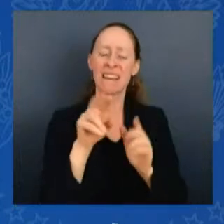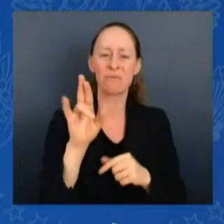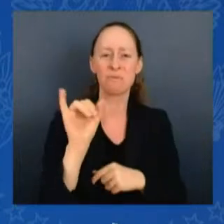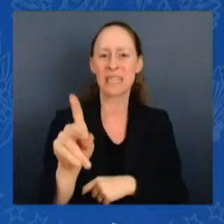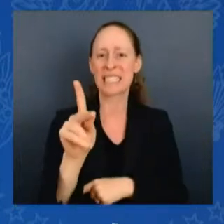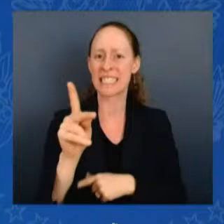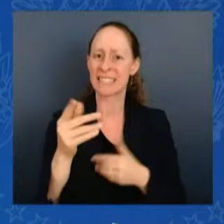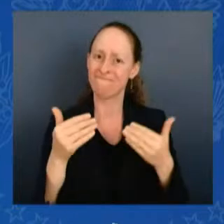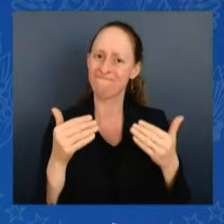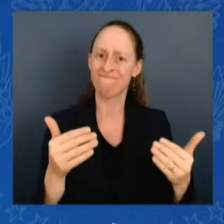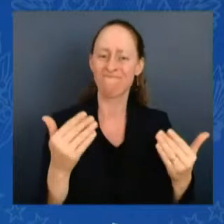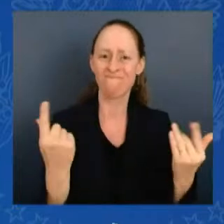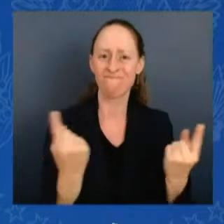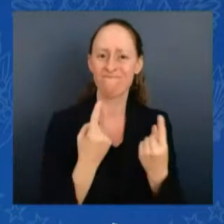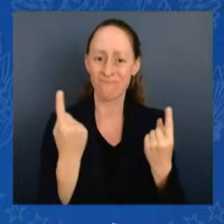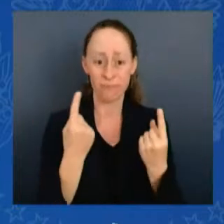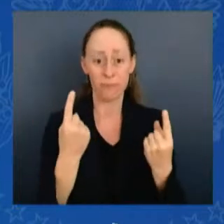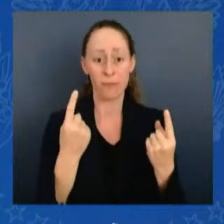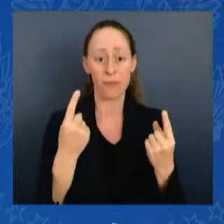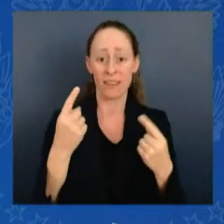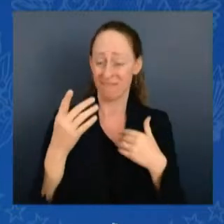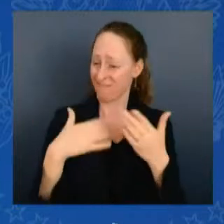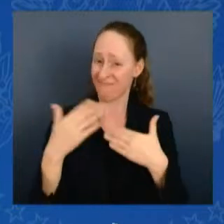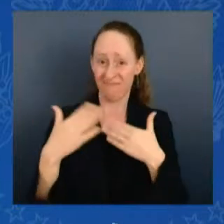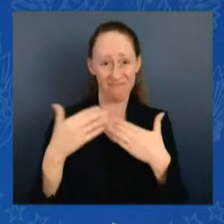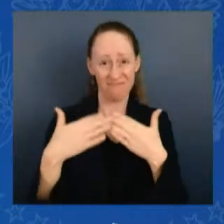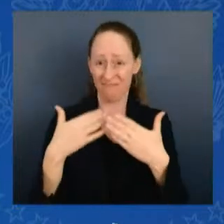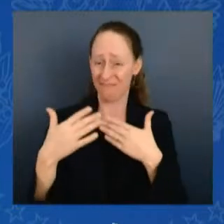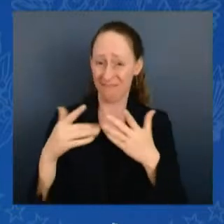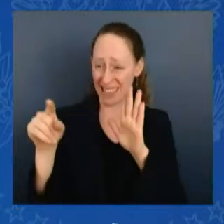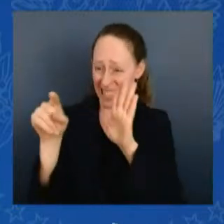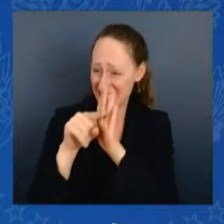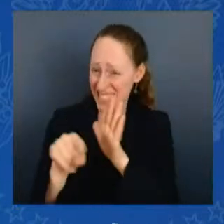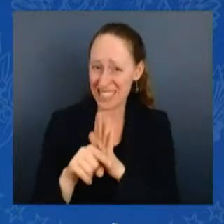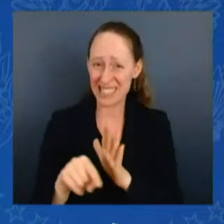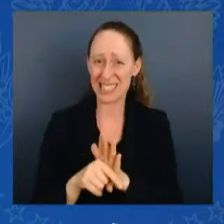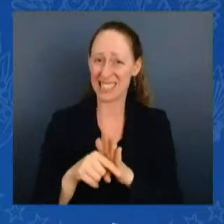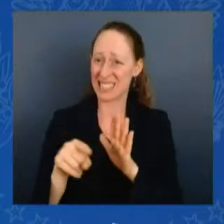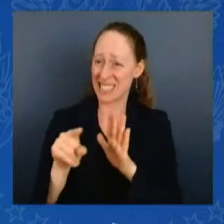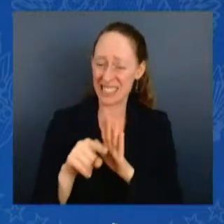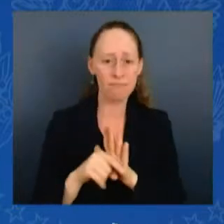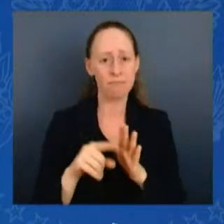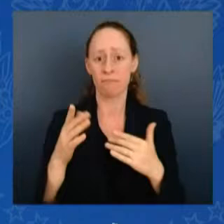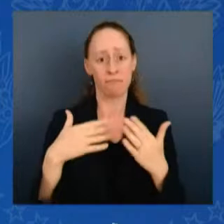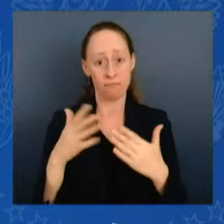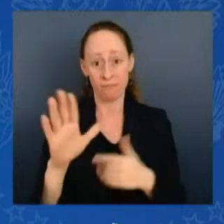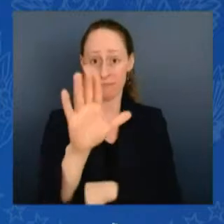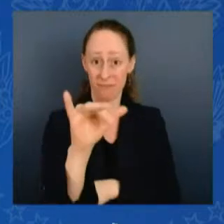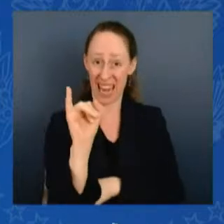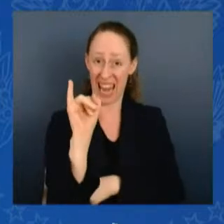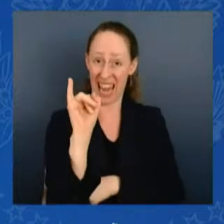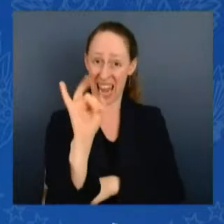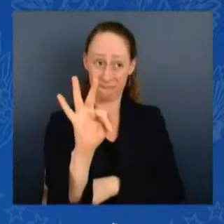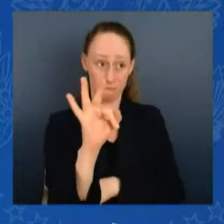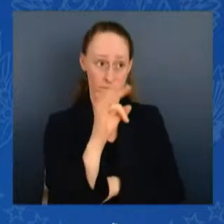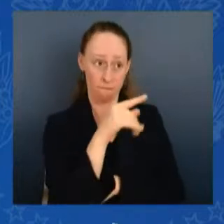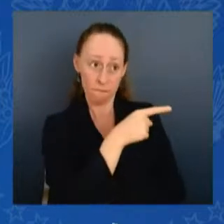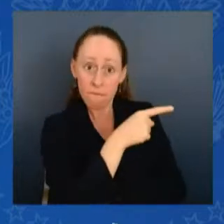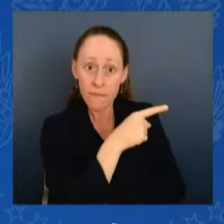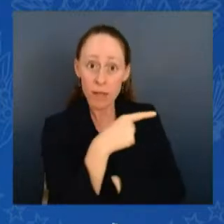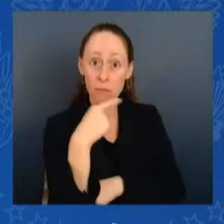and the greatest risk will be if Russia wins in Ukraine. We cannot let that happen.